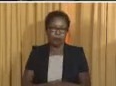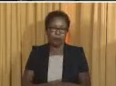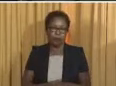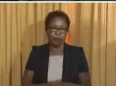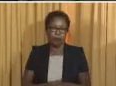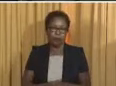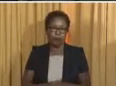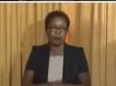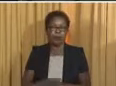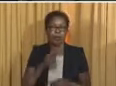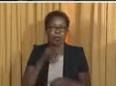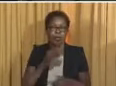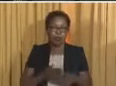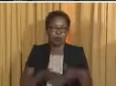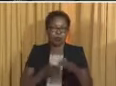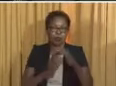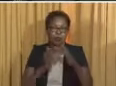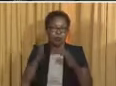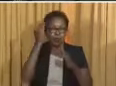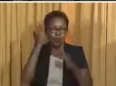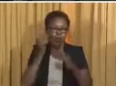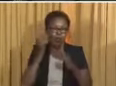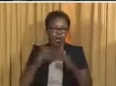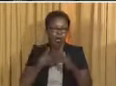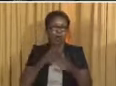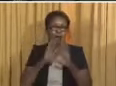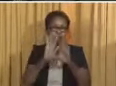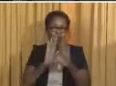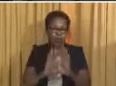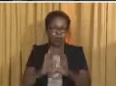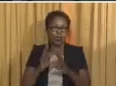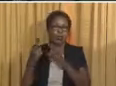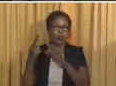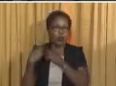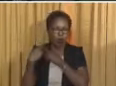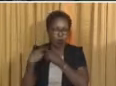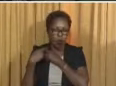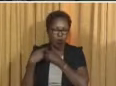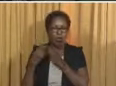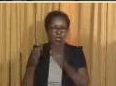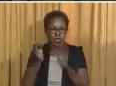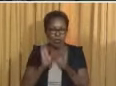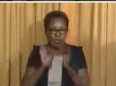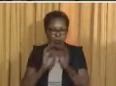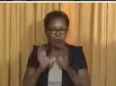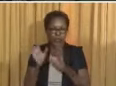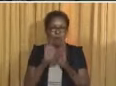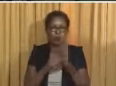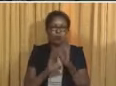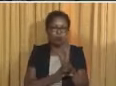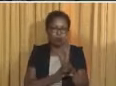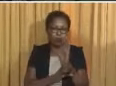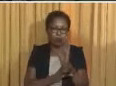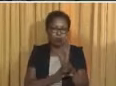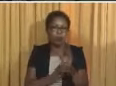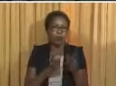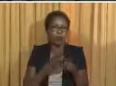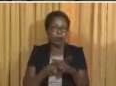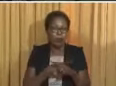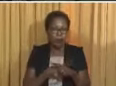This Supreme Court has played a crucial role in interpreting silences in the Constitution,